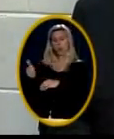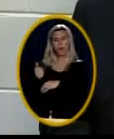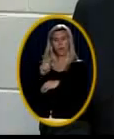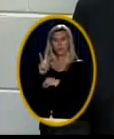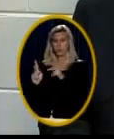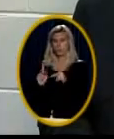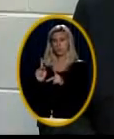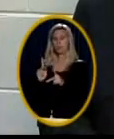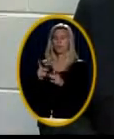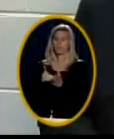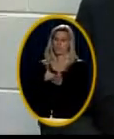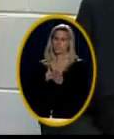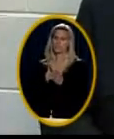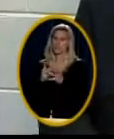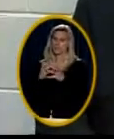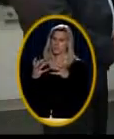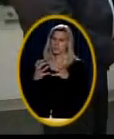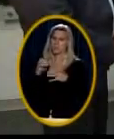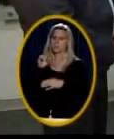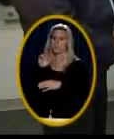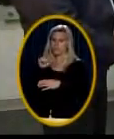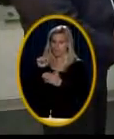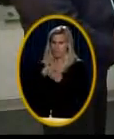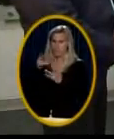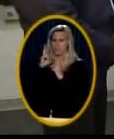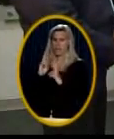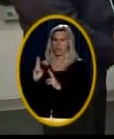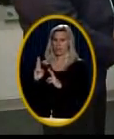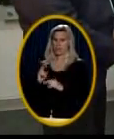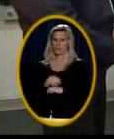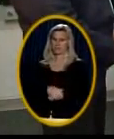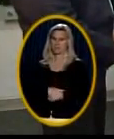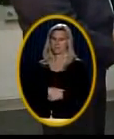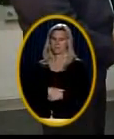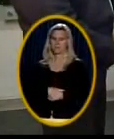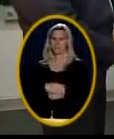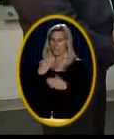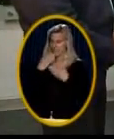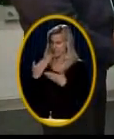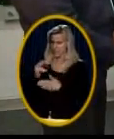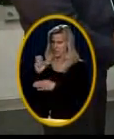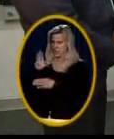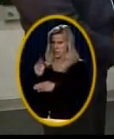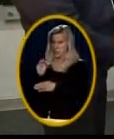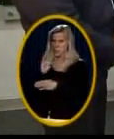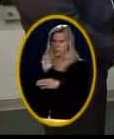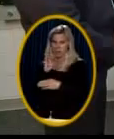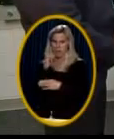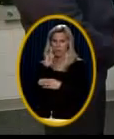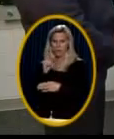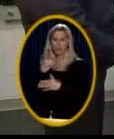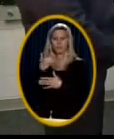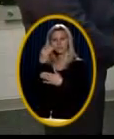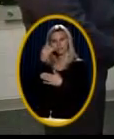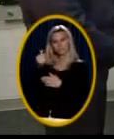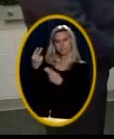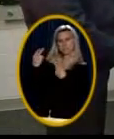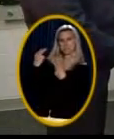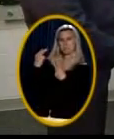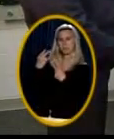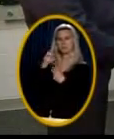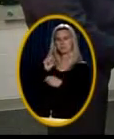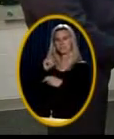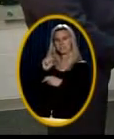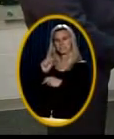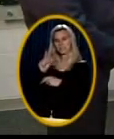more deserving of this honor. Thank you, Norman Carlson. Thank you, Bob Sieg, for those touching memories of STS-1,